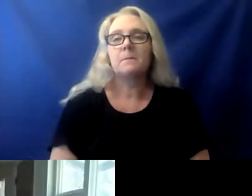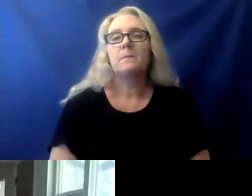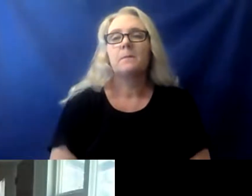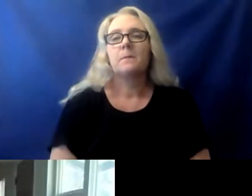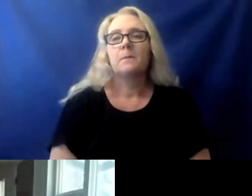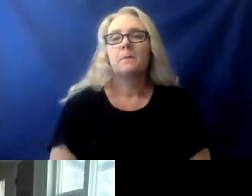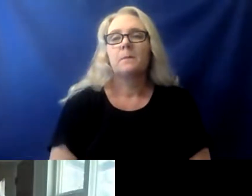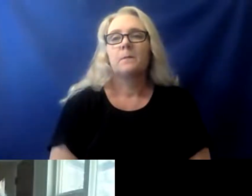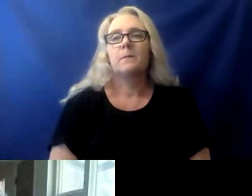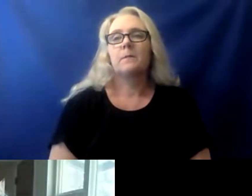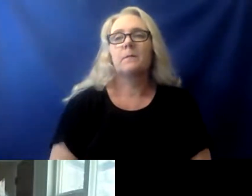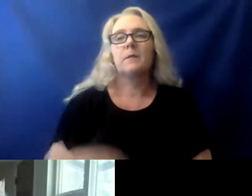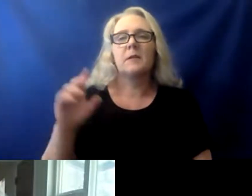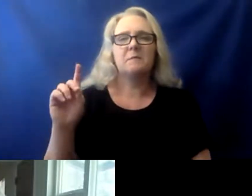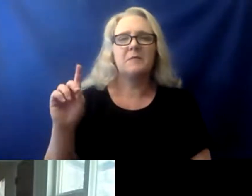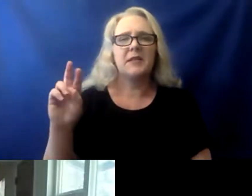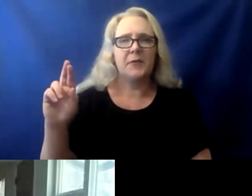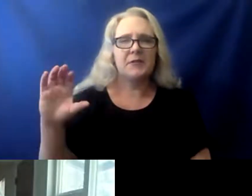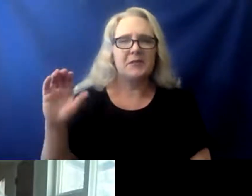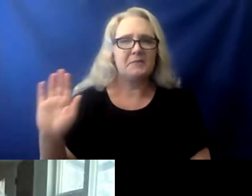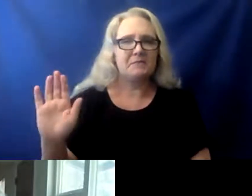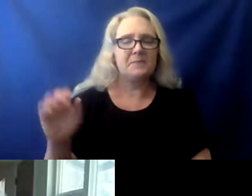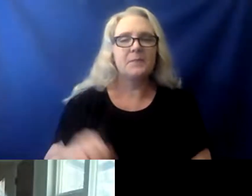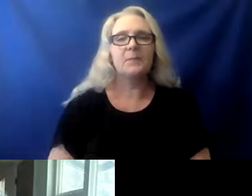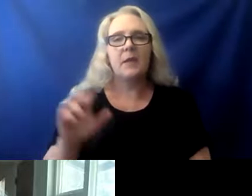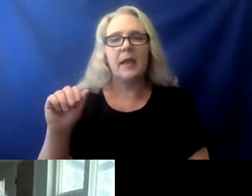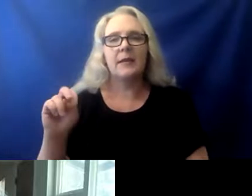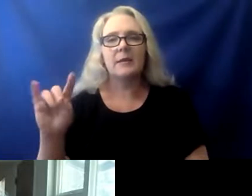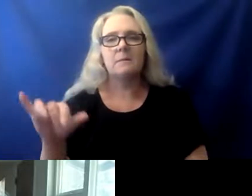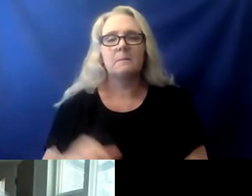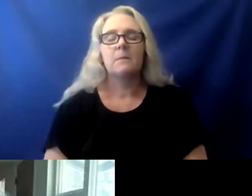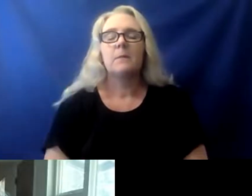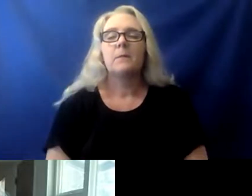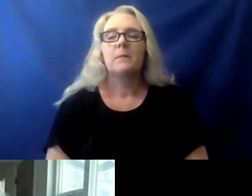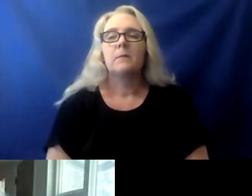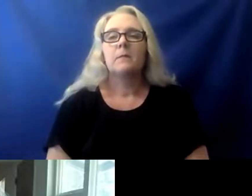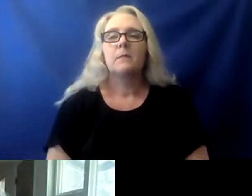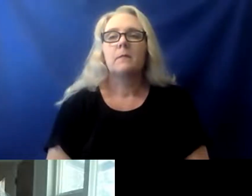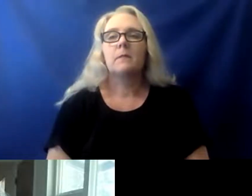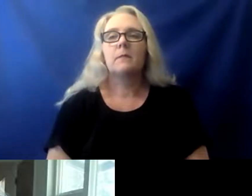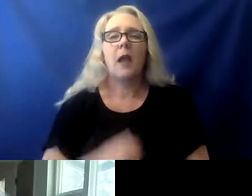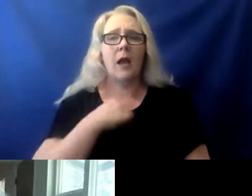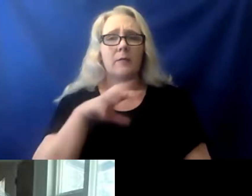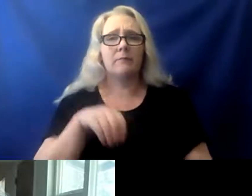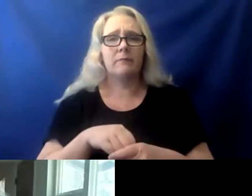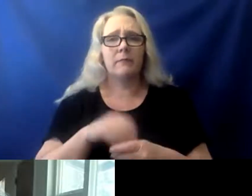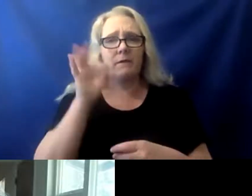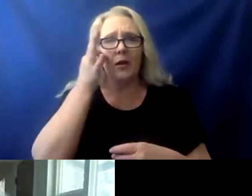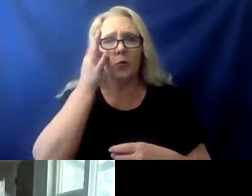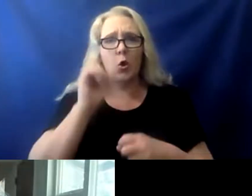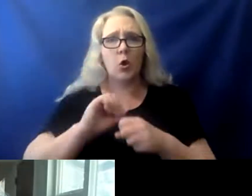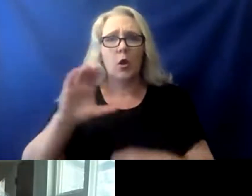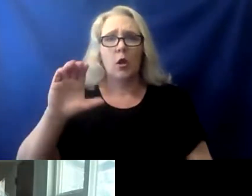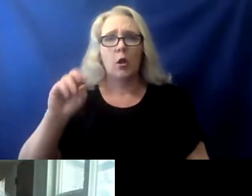Andy with Disability Rights California. I guess, you know, I'm on this federal COVID-19